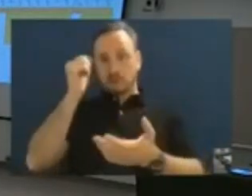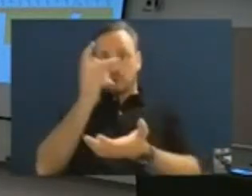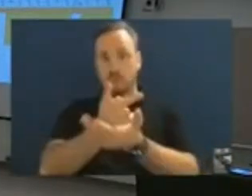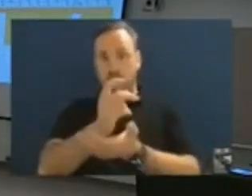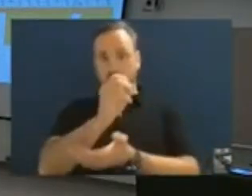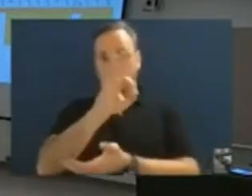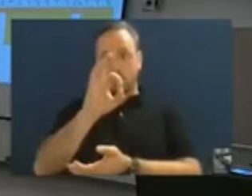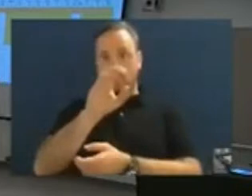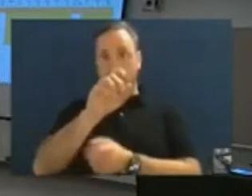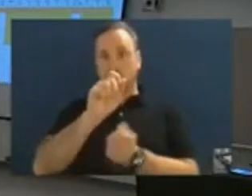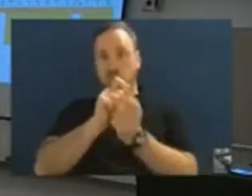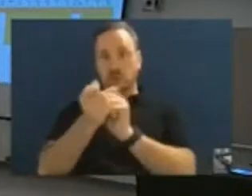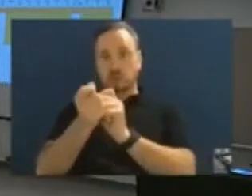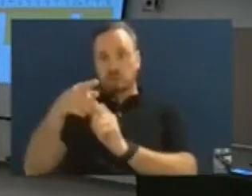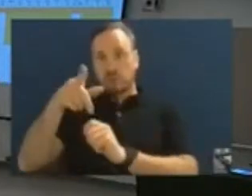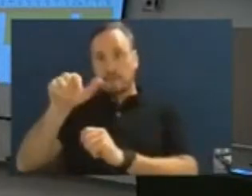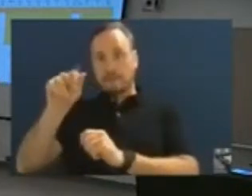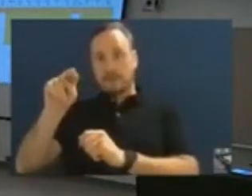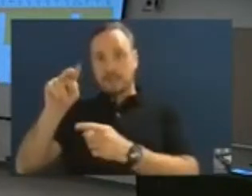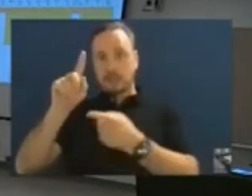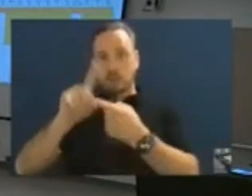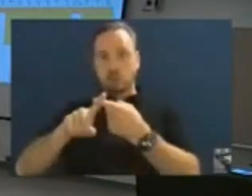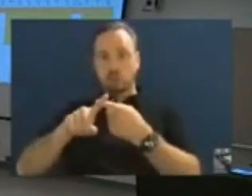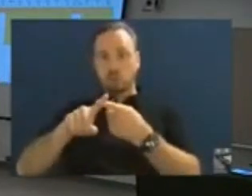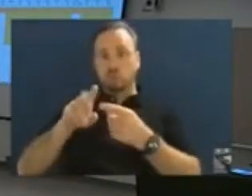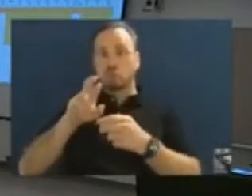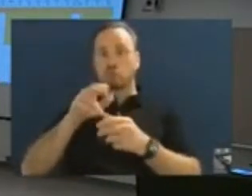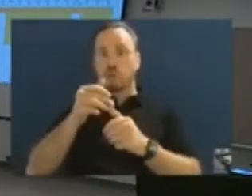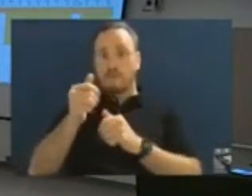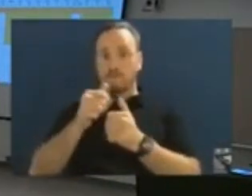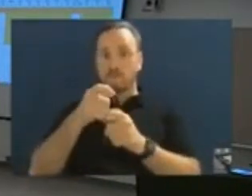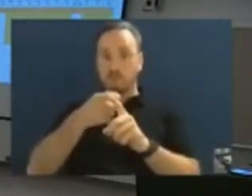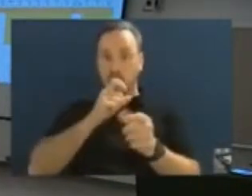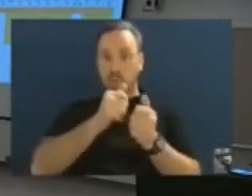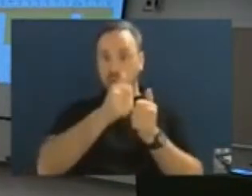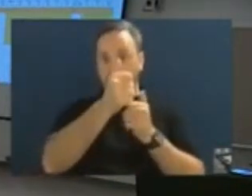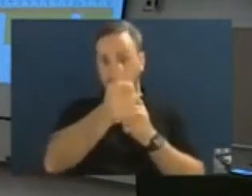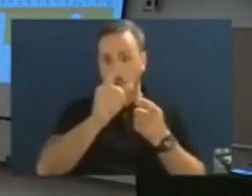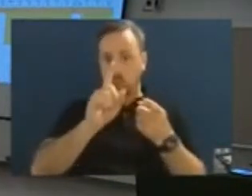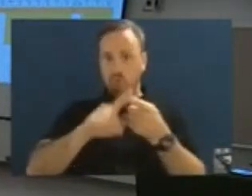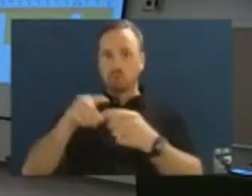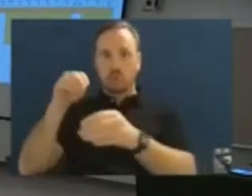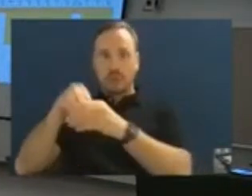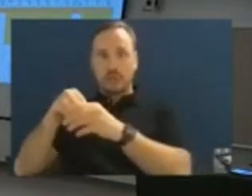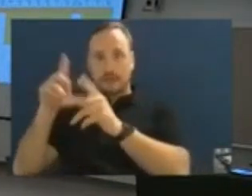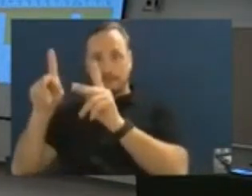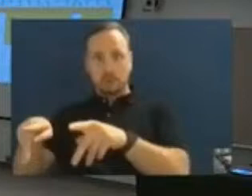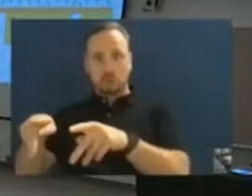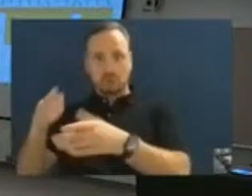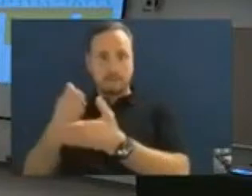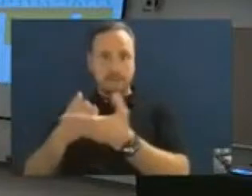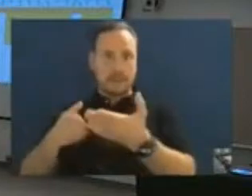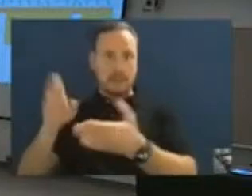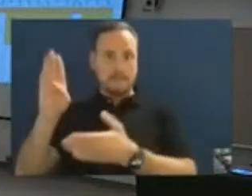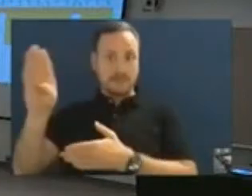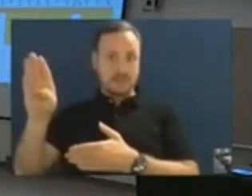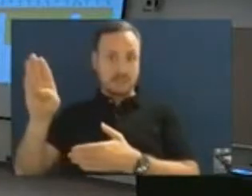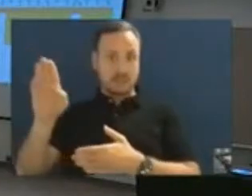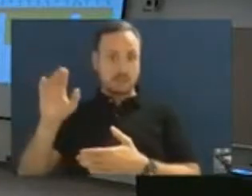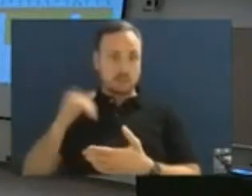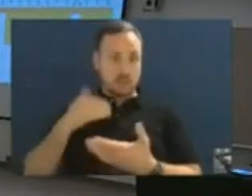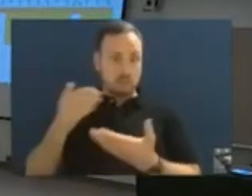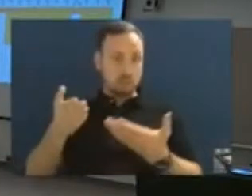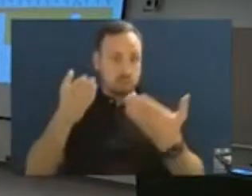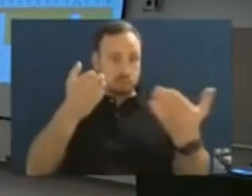and remote instruction, Plan B. I turn to Board Member Lenora Shipp to make this motion.